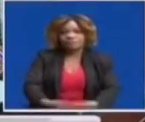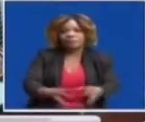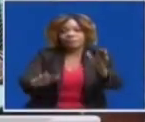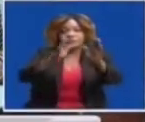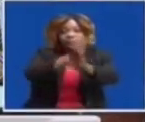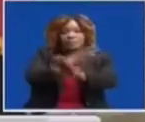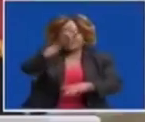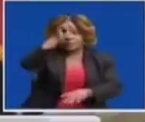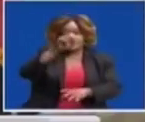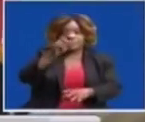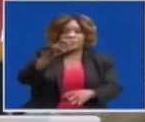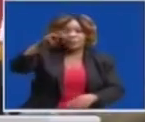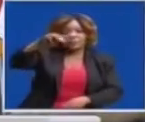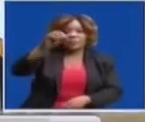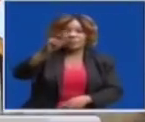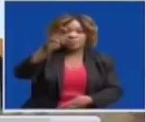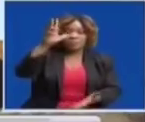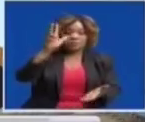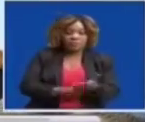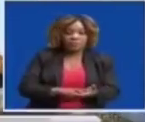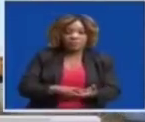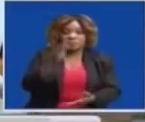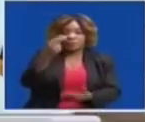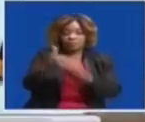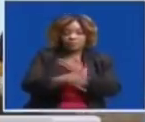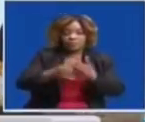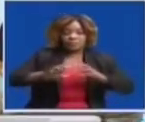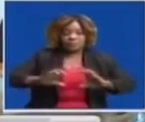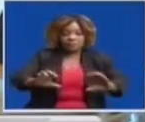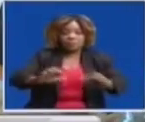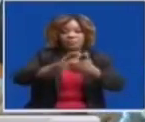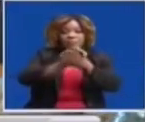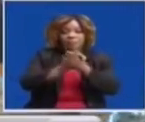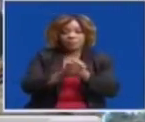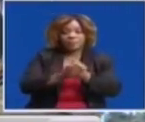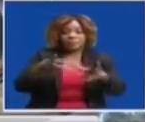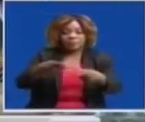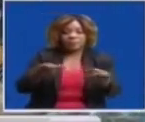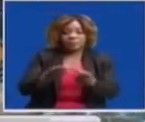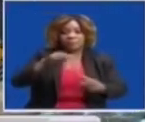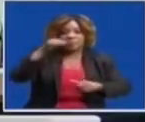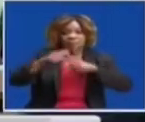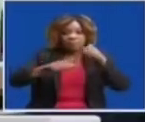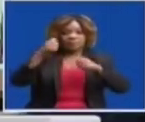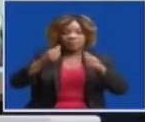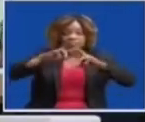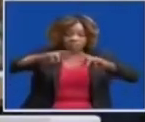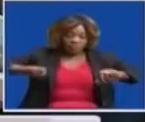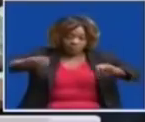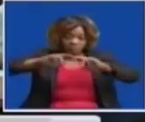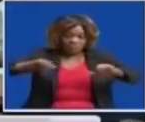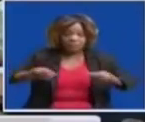Zambia and Egypt signed a memorandum of understanding that will see the two countries continue cooperating in the area of agriculture and